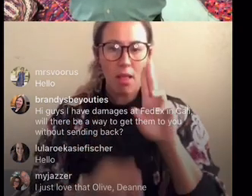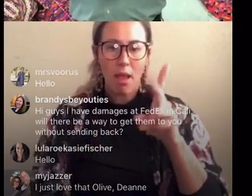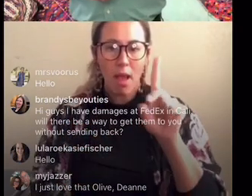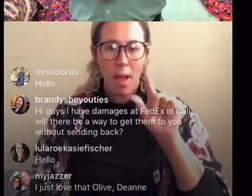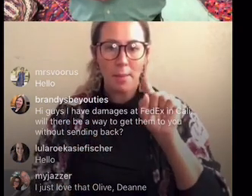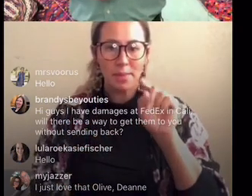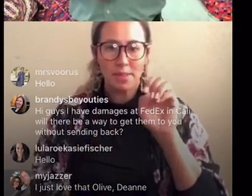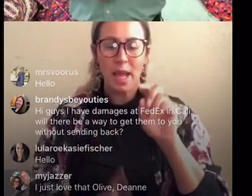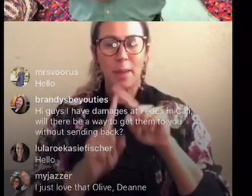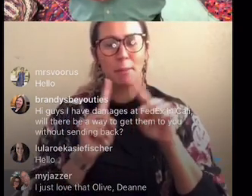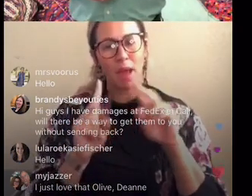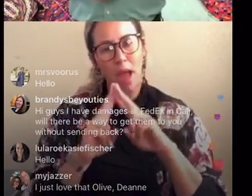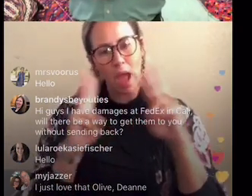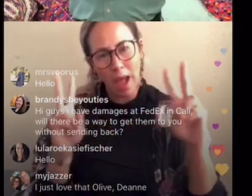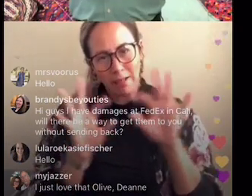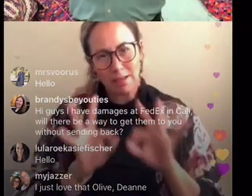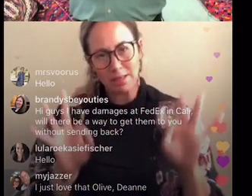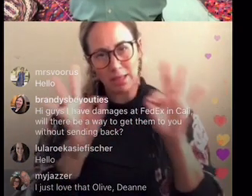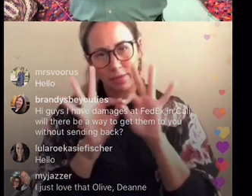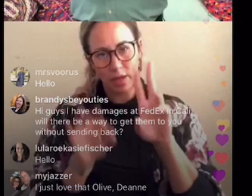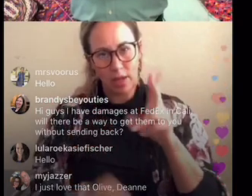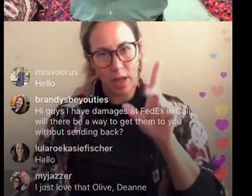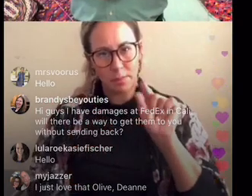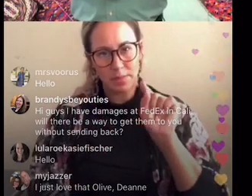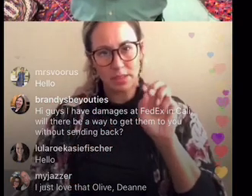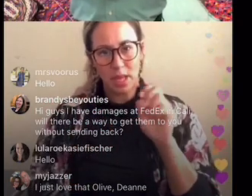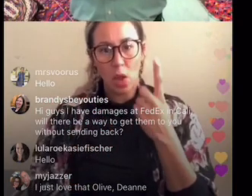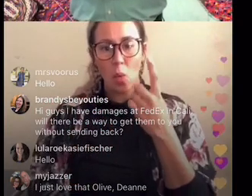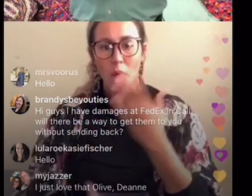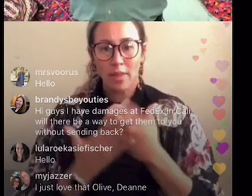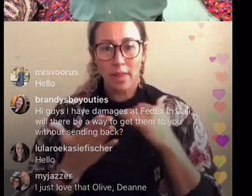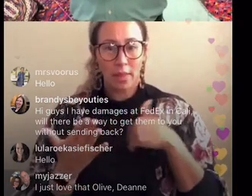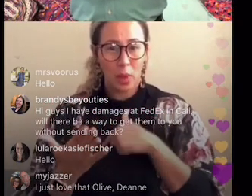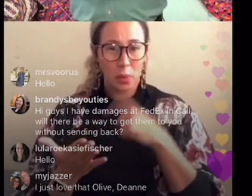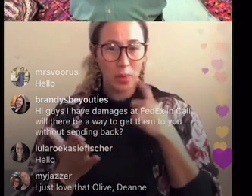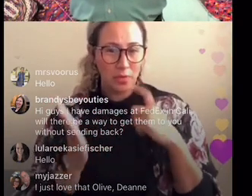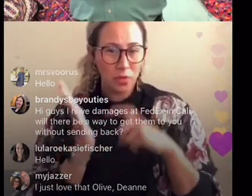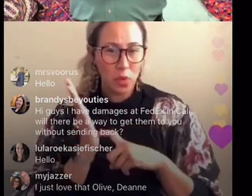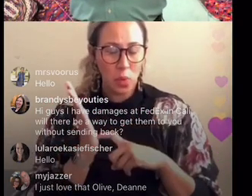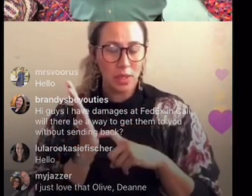highly significant update. One of the things that we've noticed is that